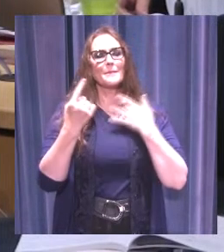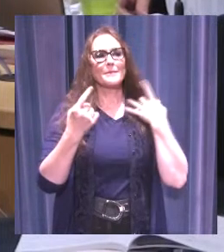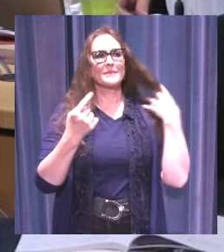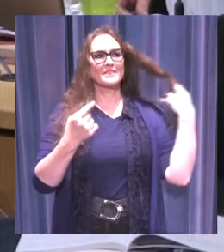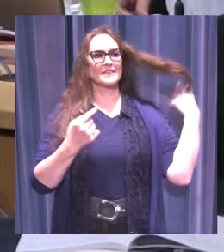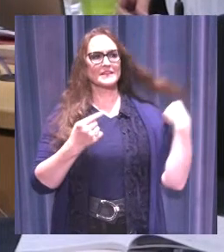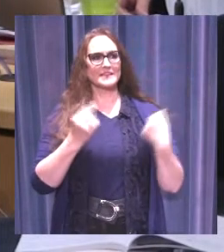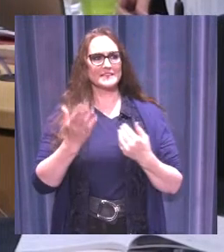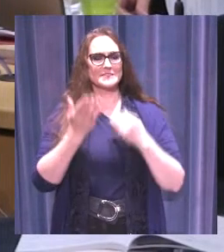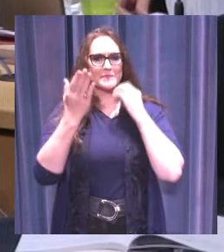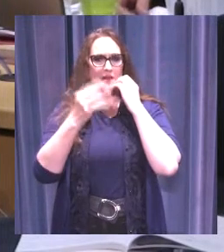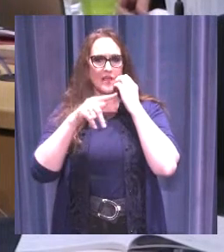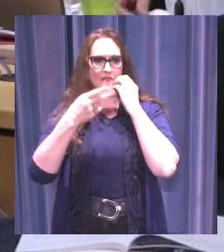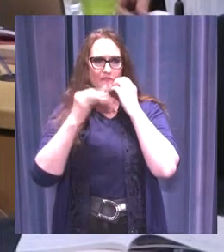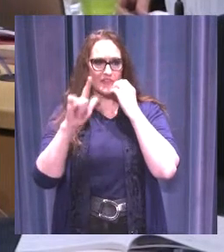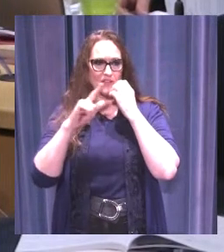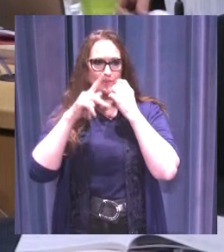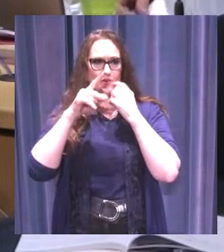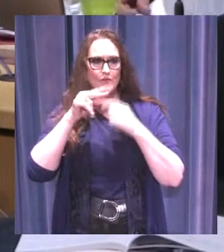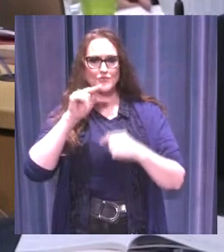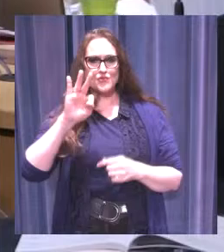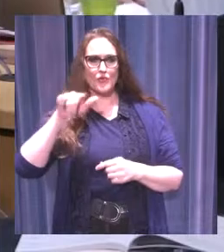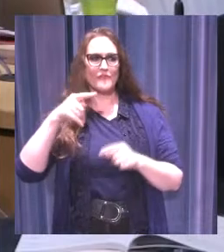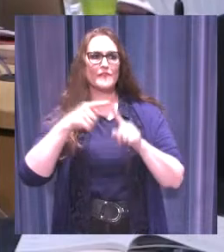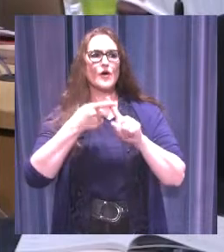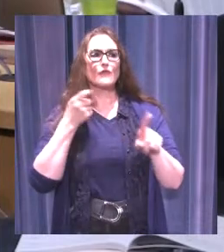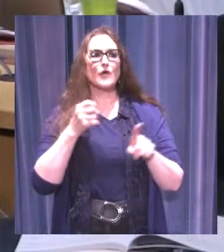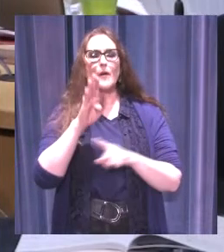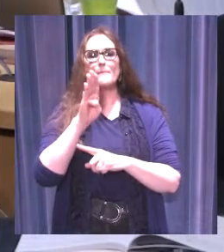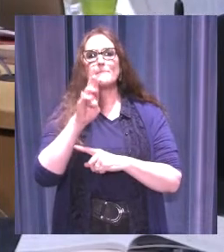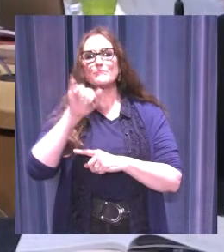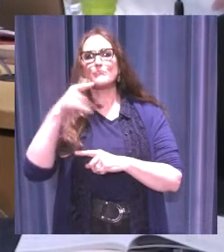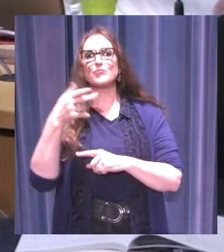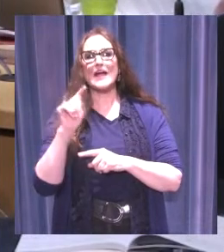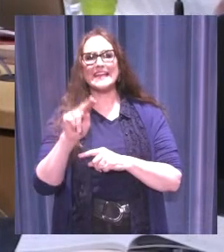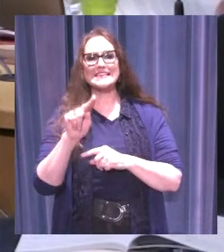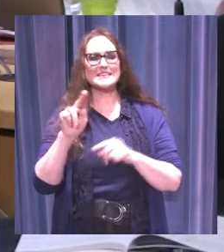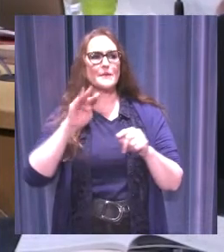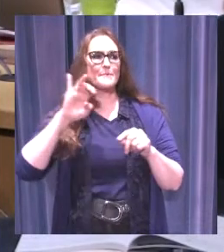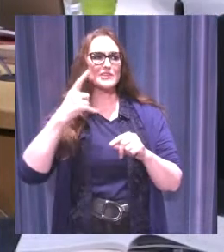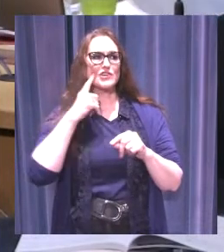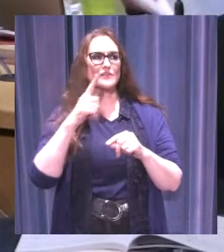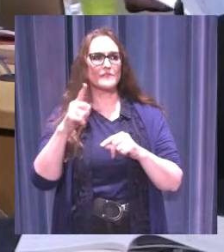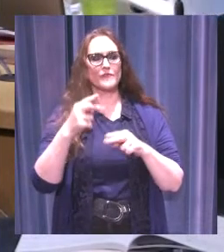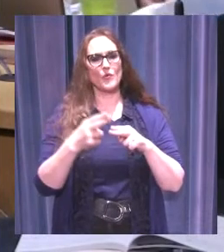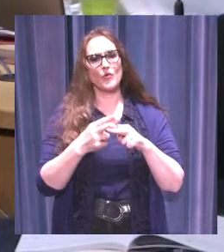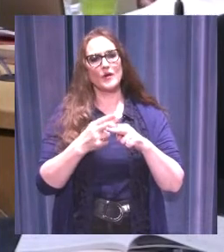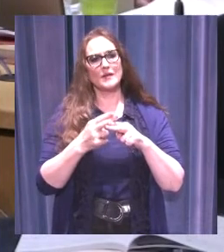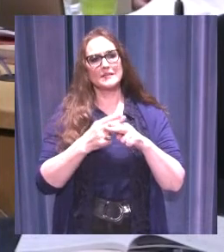been submitted by Phil Nolf of Brighton, Michigan, on the topic of interim president selection.